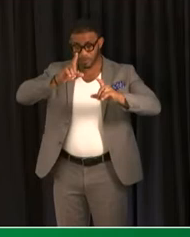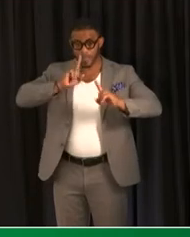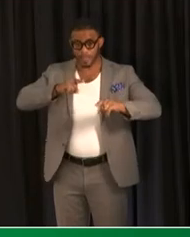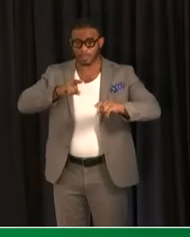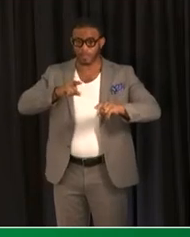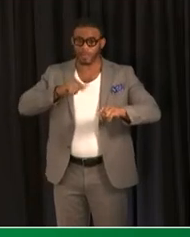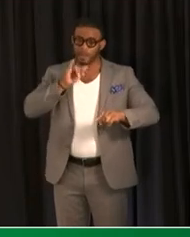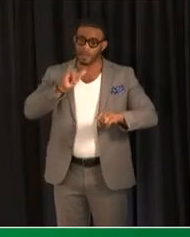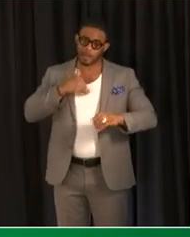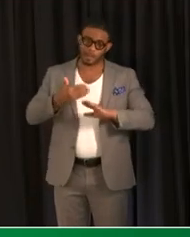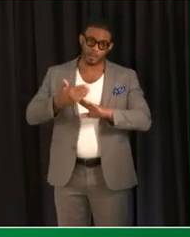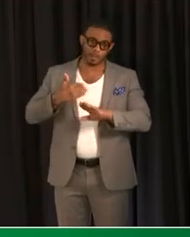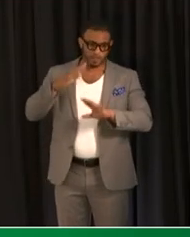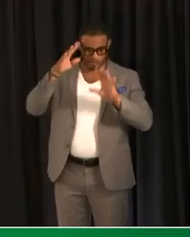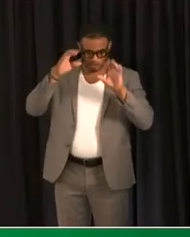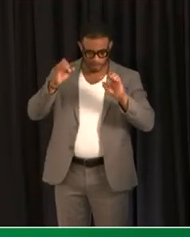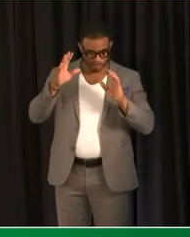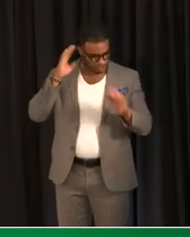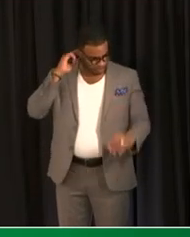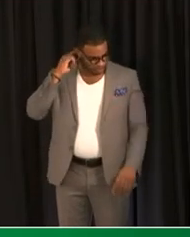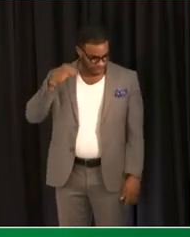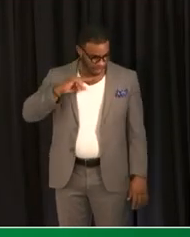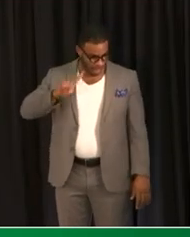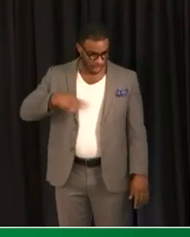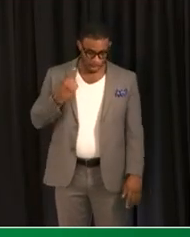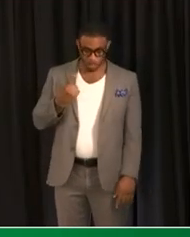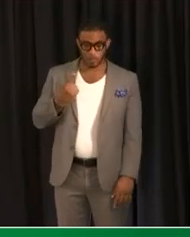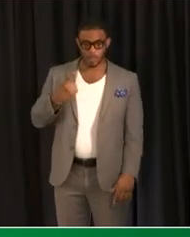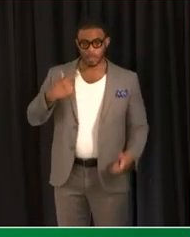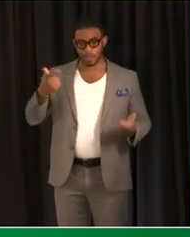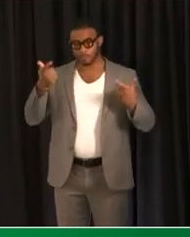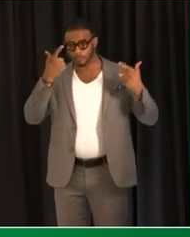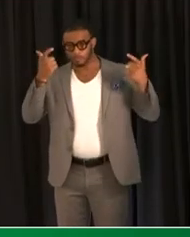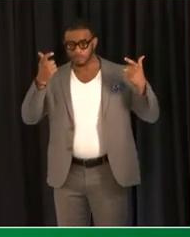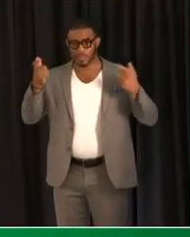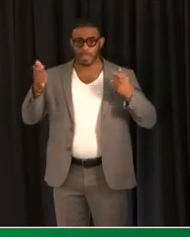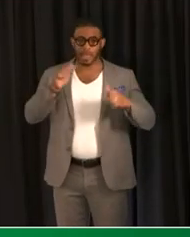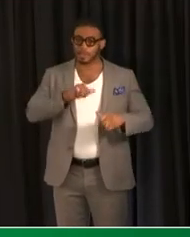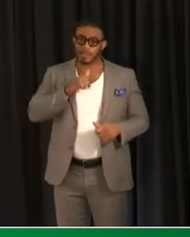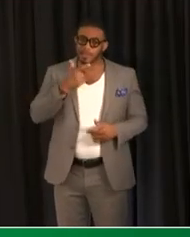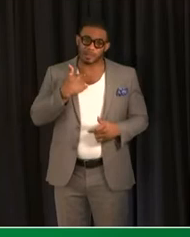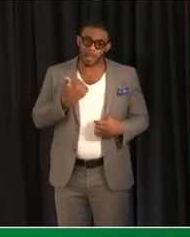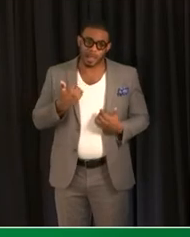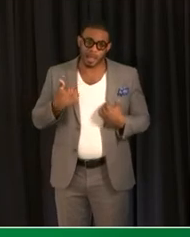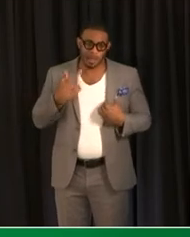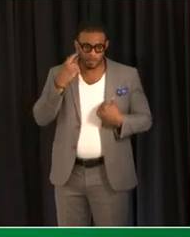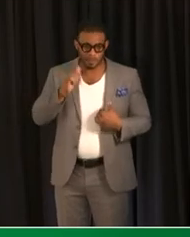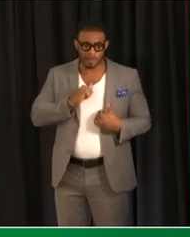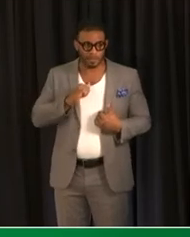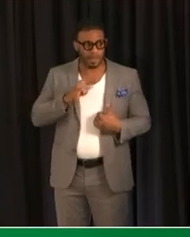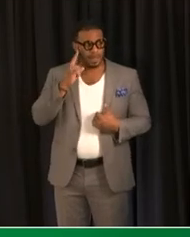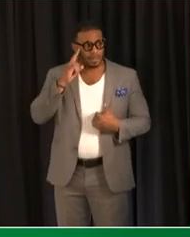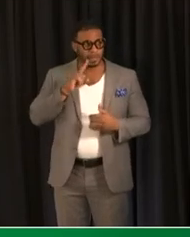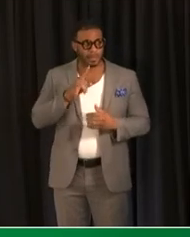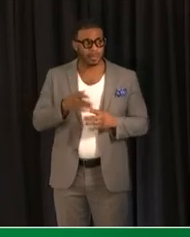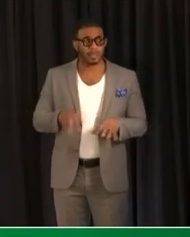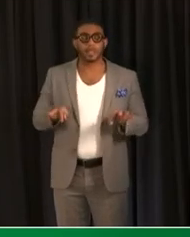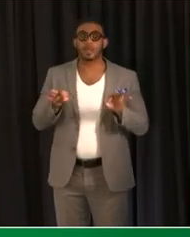answers. Unlike our previous president, the I alone can fix it attitude is not something that I hold and think